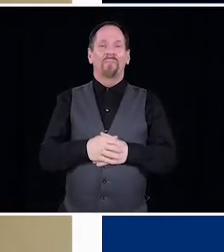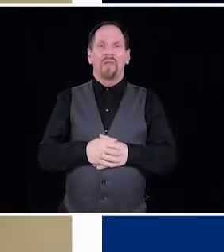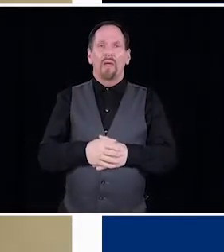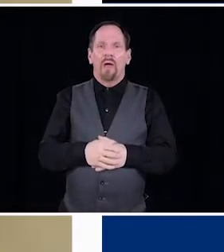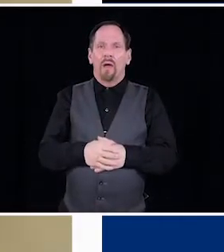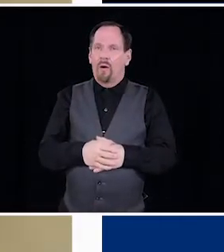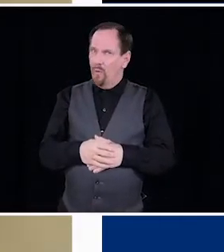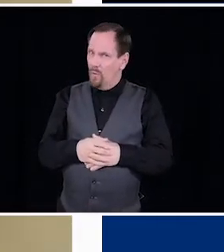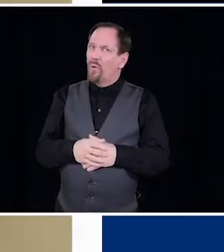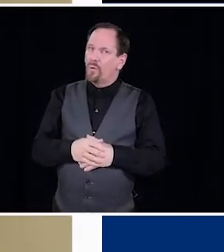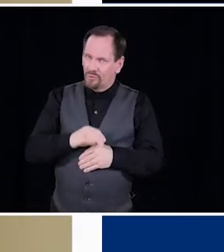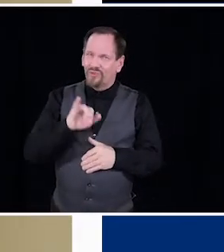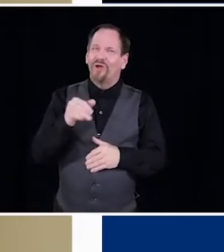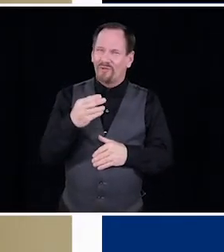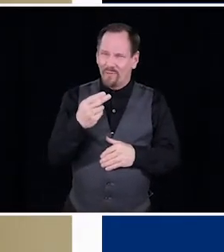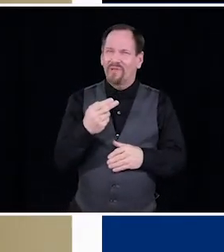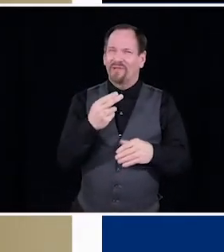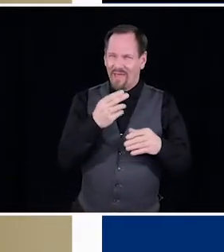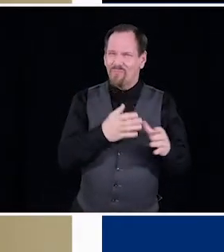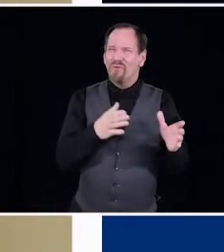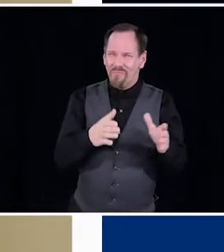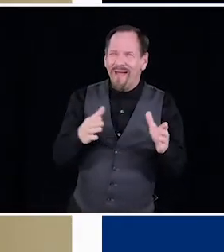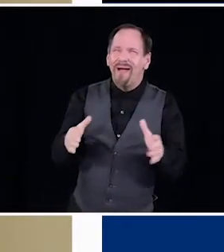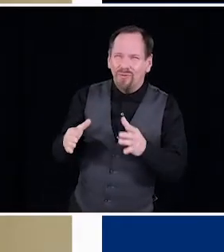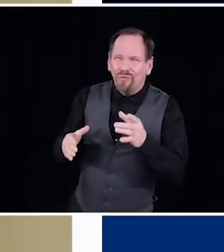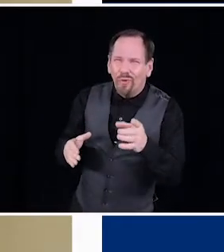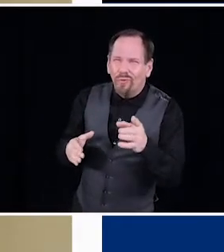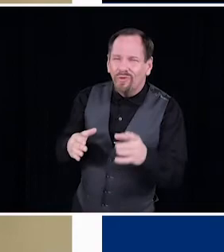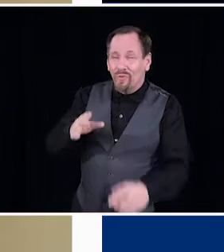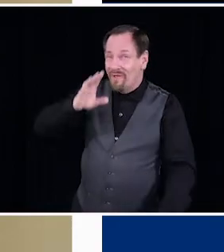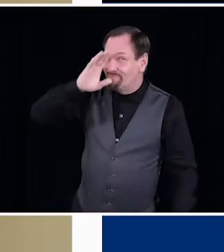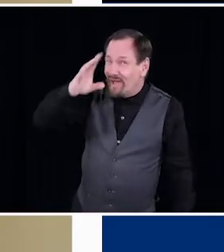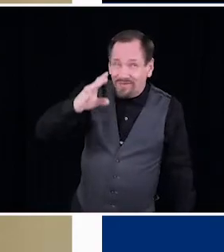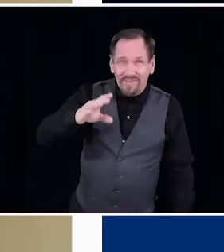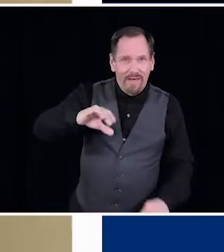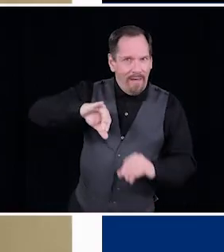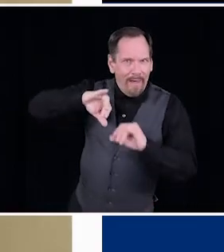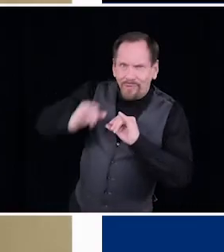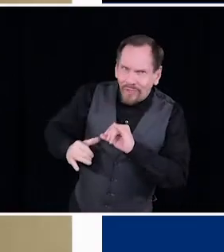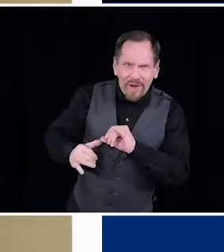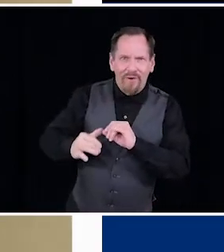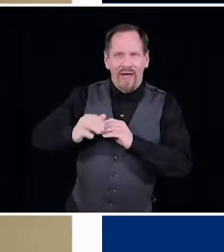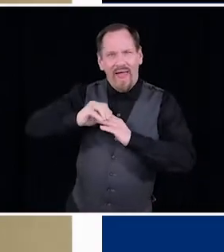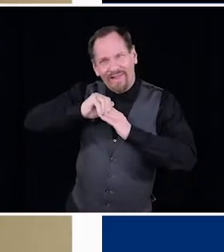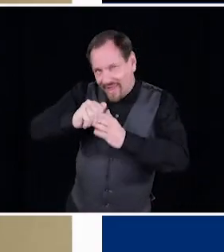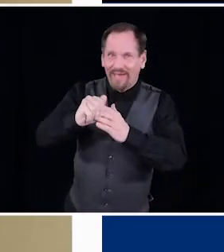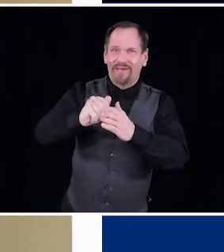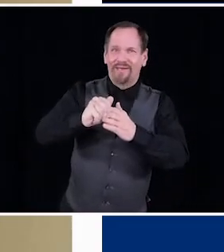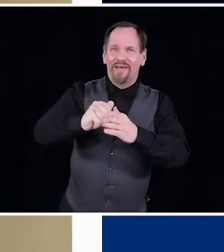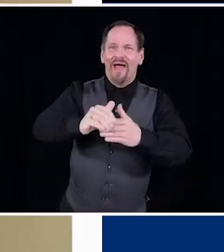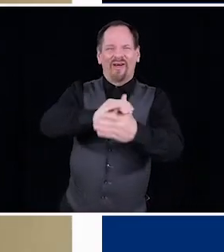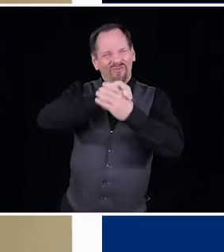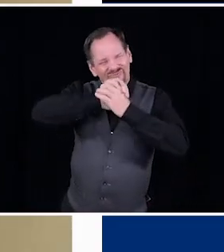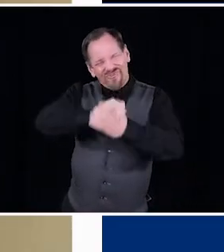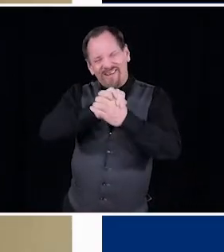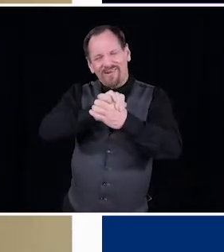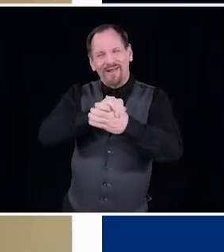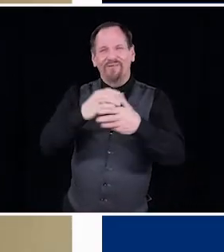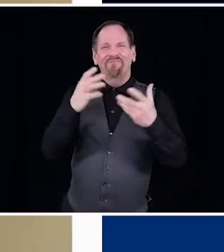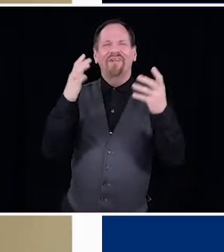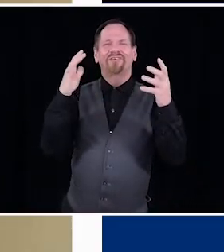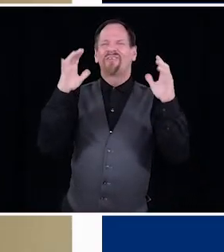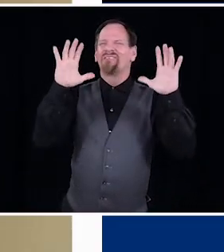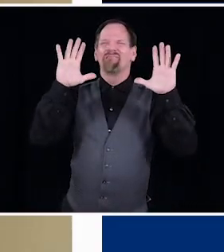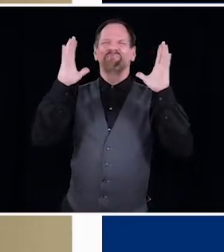mistake, Hopkins has prepared you not only to invent and engineer, but to lead. Congratulations on completing